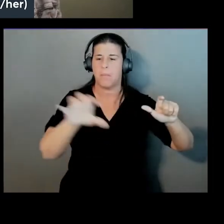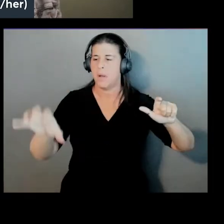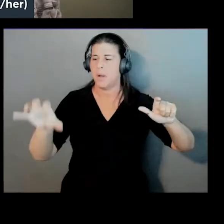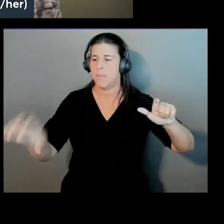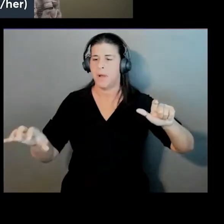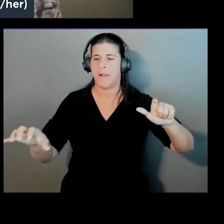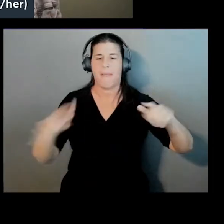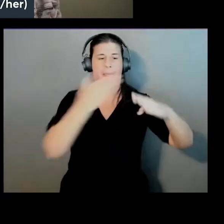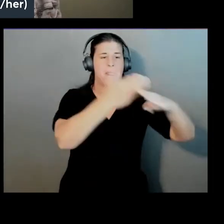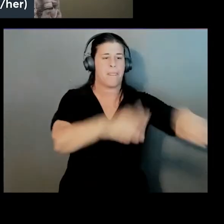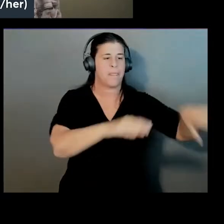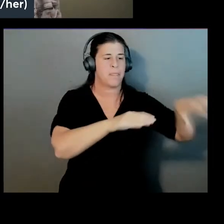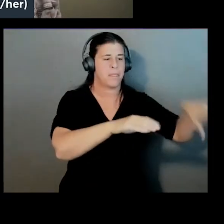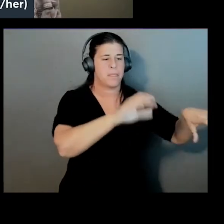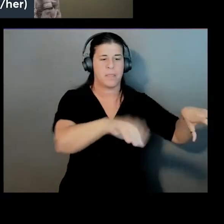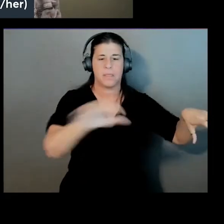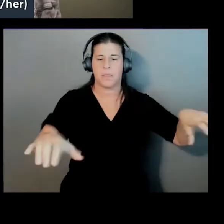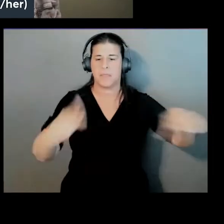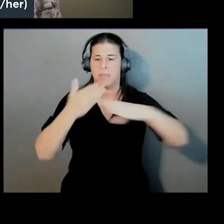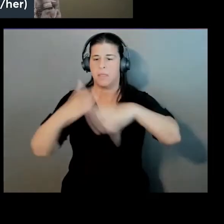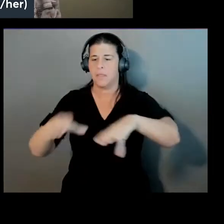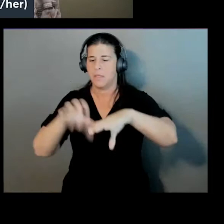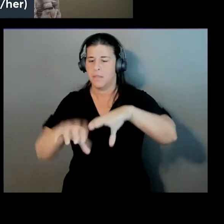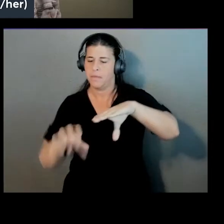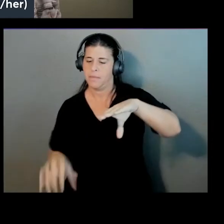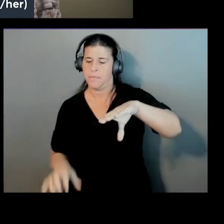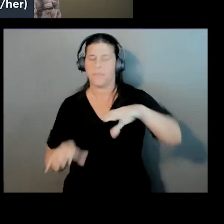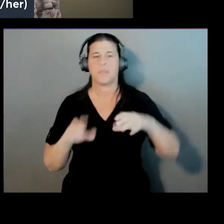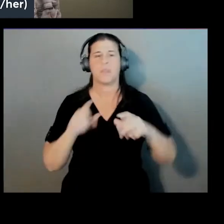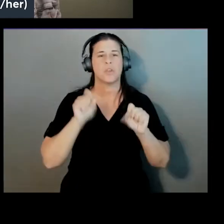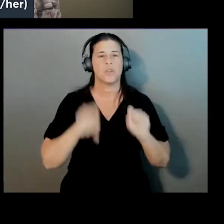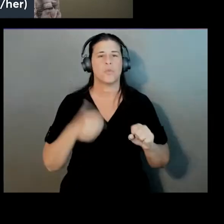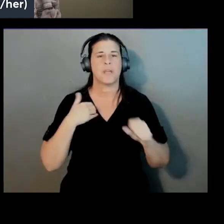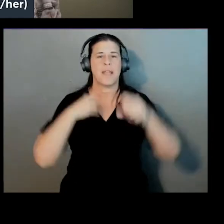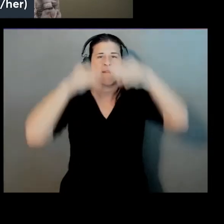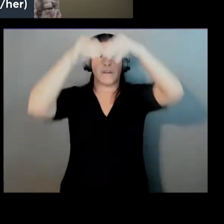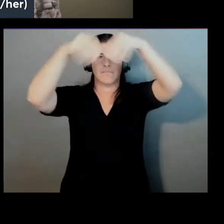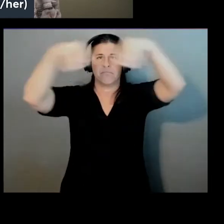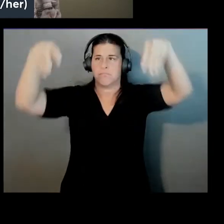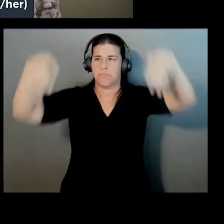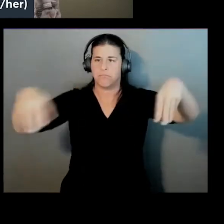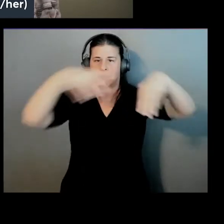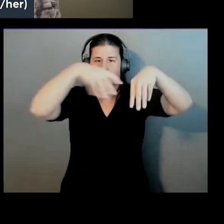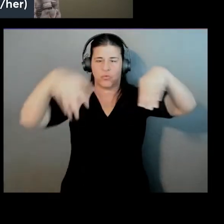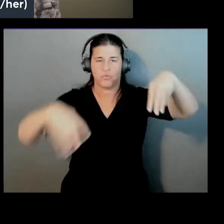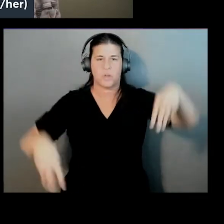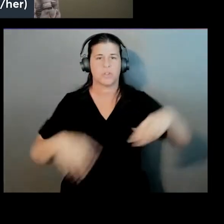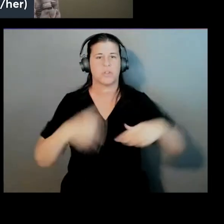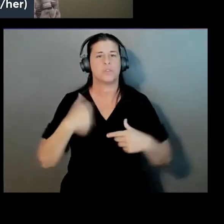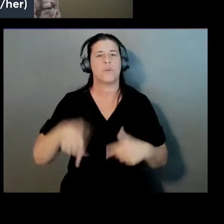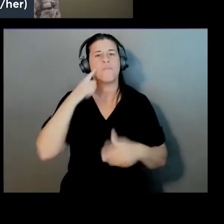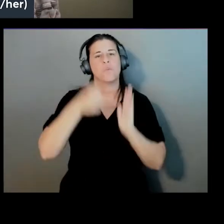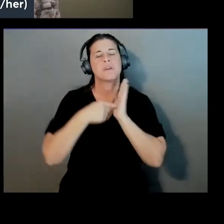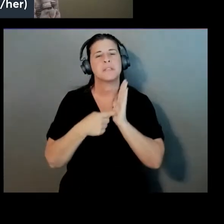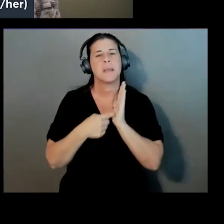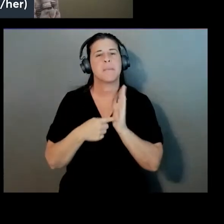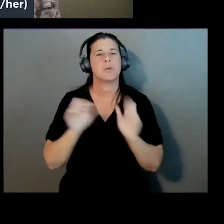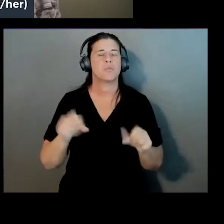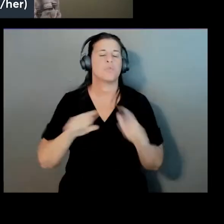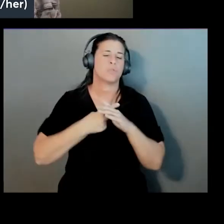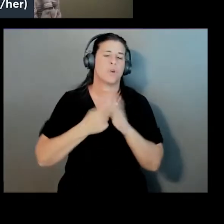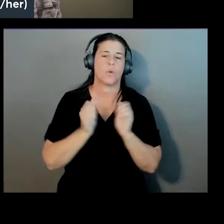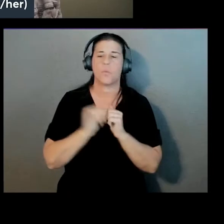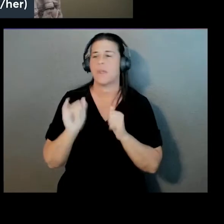into multiple pools, allowing you to develop a hierarchical structure. So, for example, you can start off with